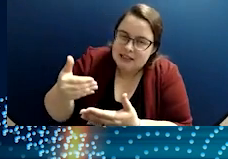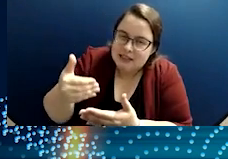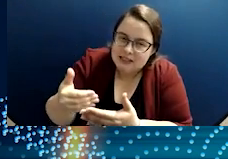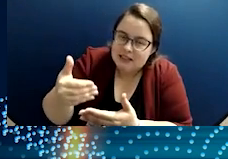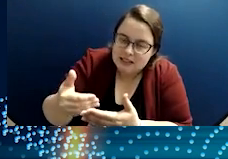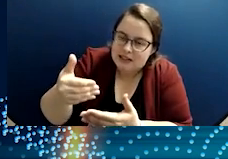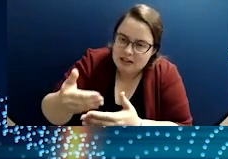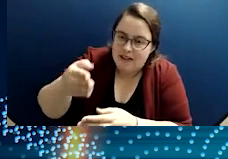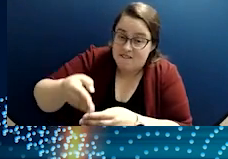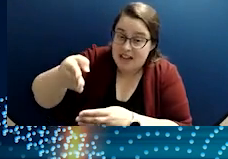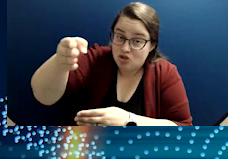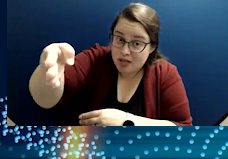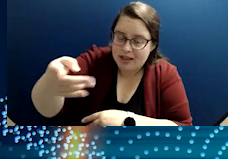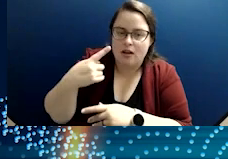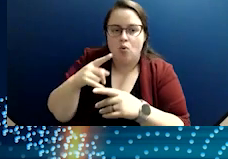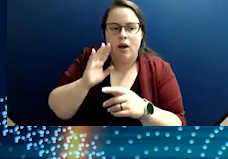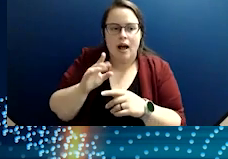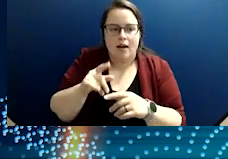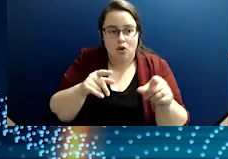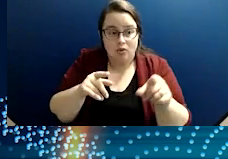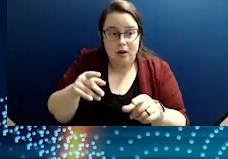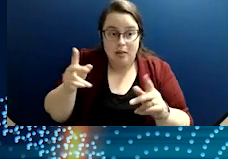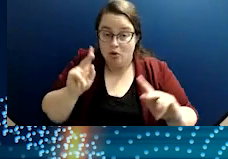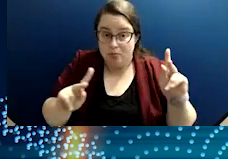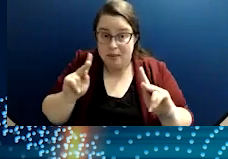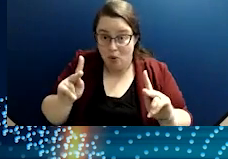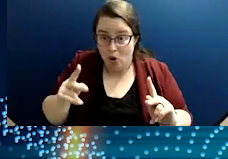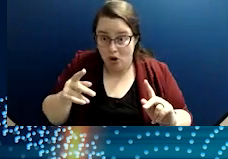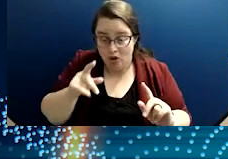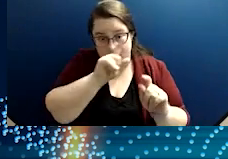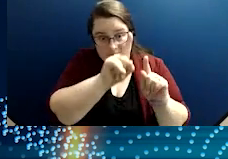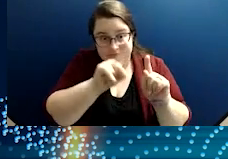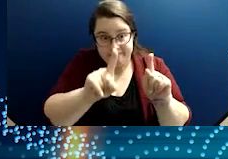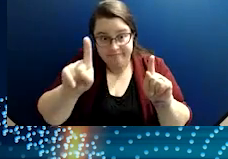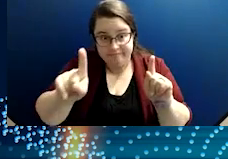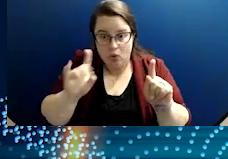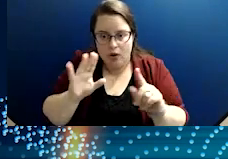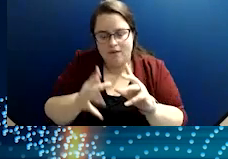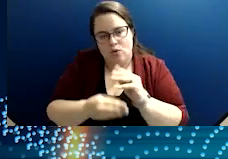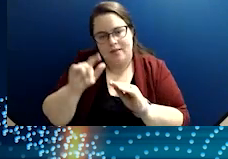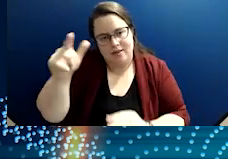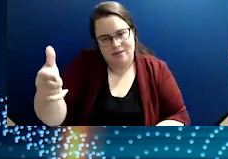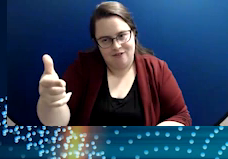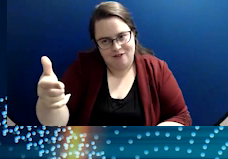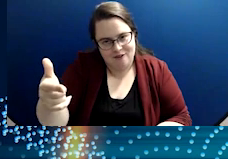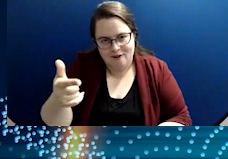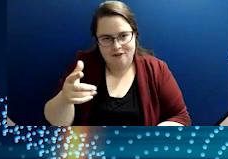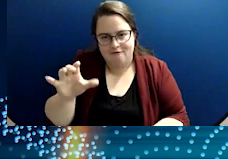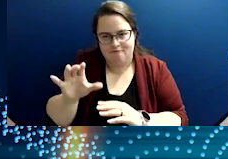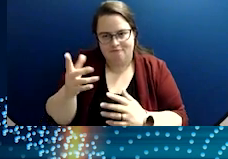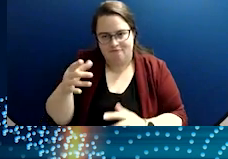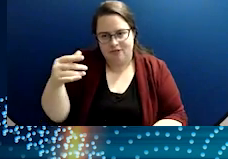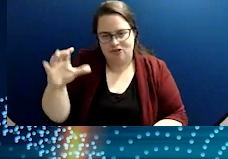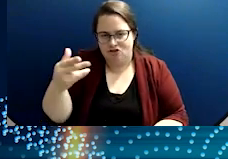of all those tiny silhouettes, you would have had to add those later. But now you can make the basic, like before you could only say the one prompt and it would give you